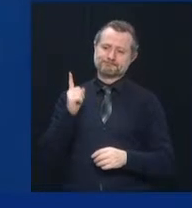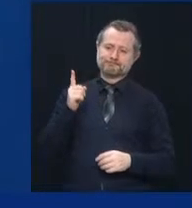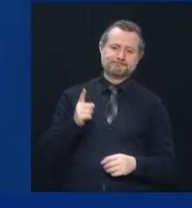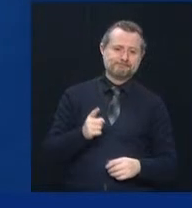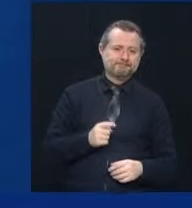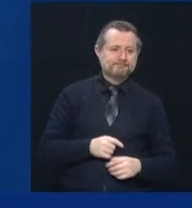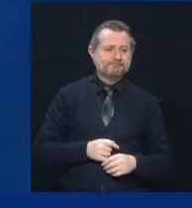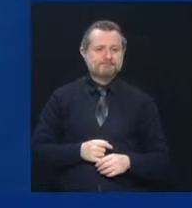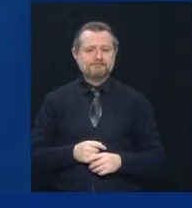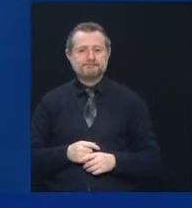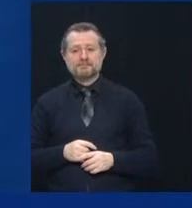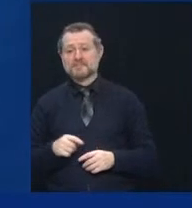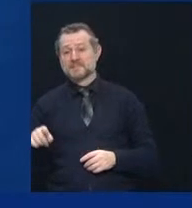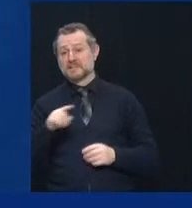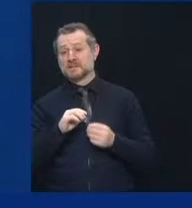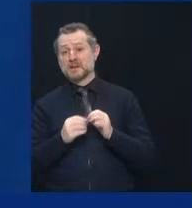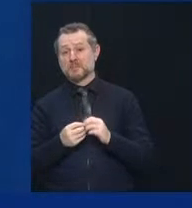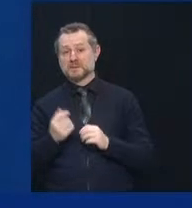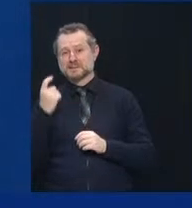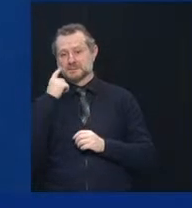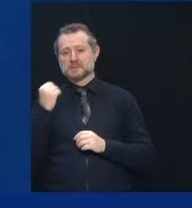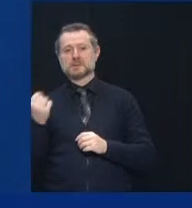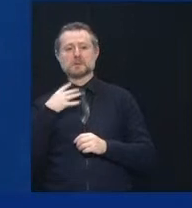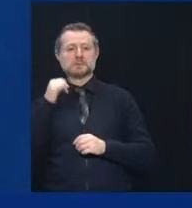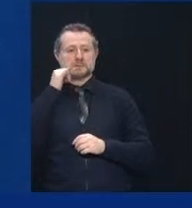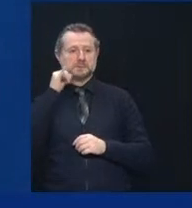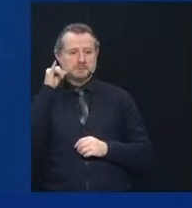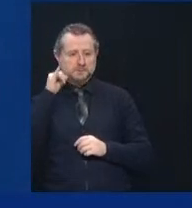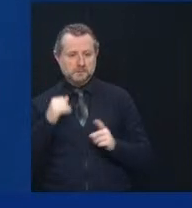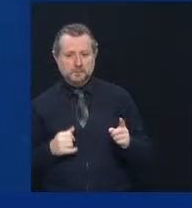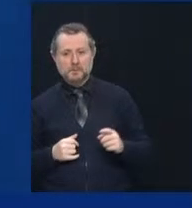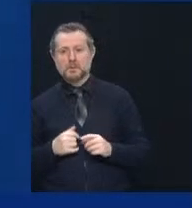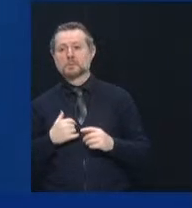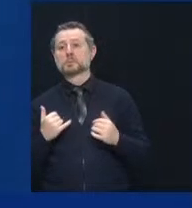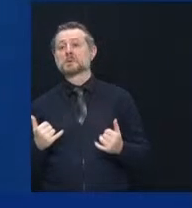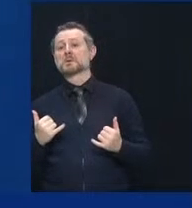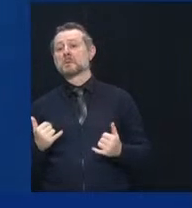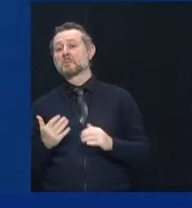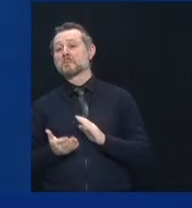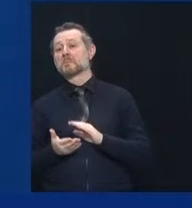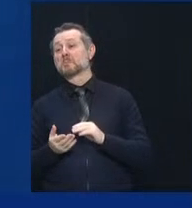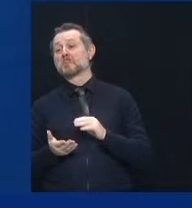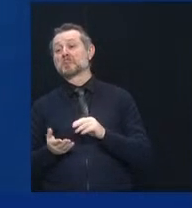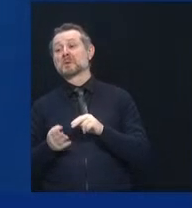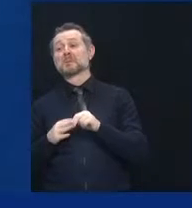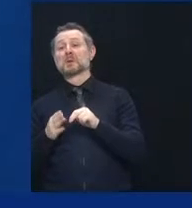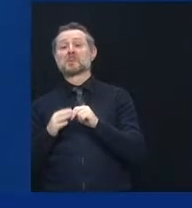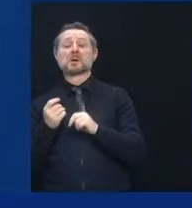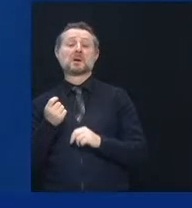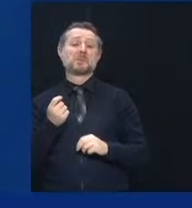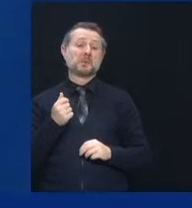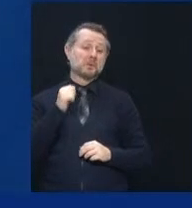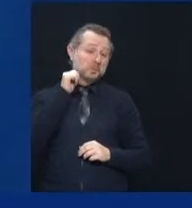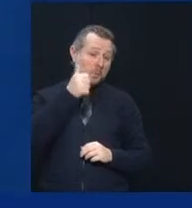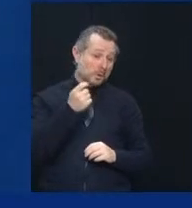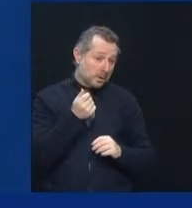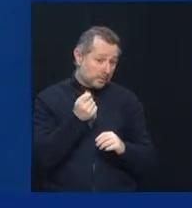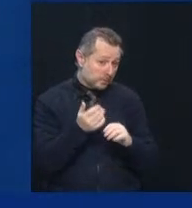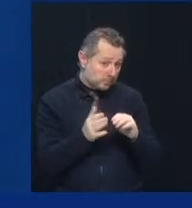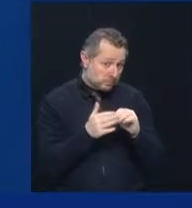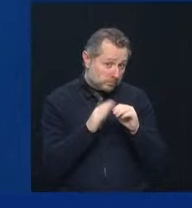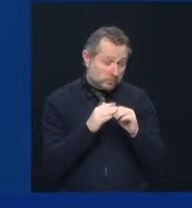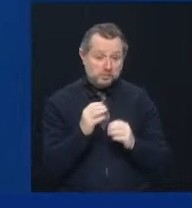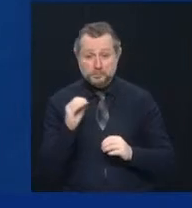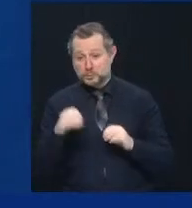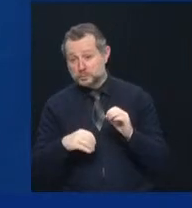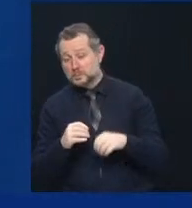yesterday. Now, if you ask them today, the number may have gone up a little bit. If you ask them tomorrow, it may have gone up a little bit. But these were the numbers